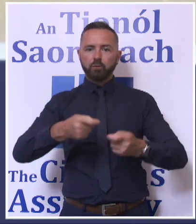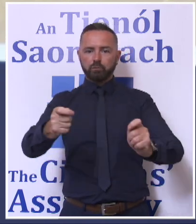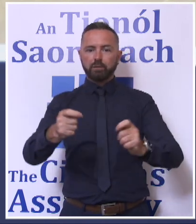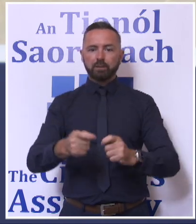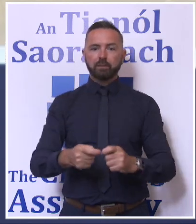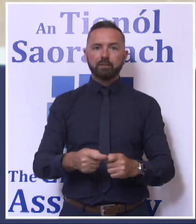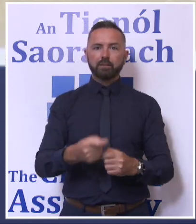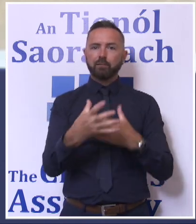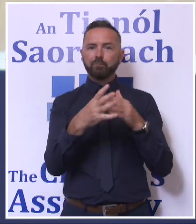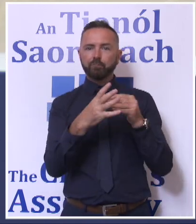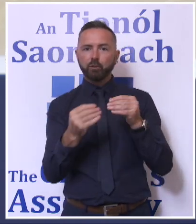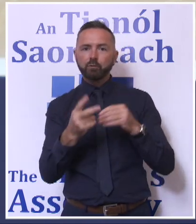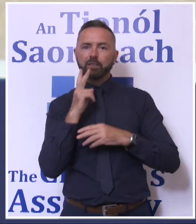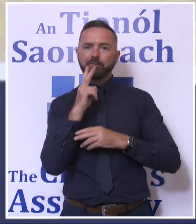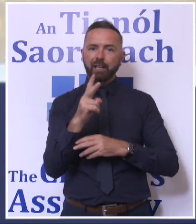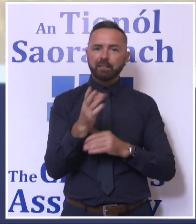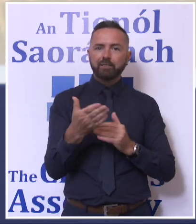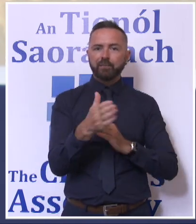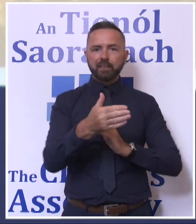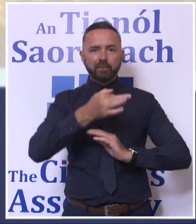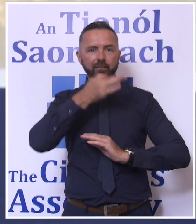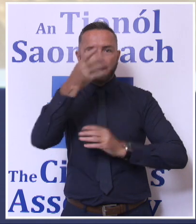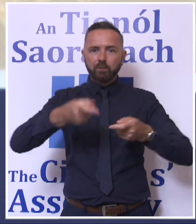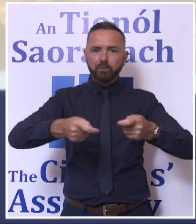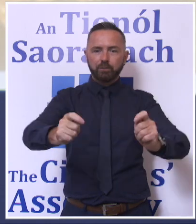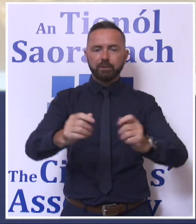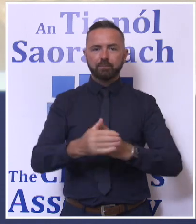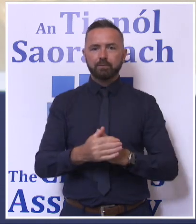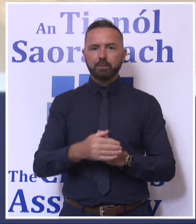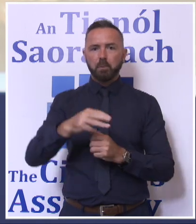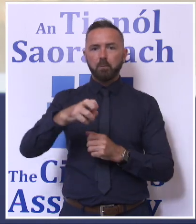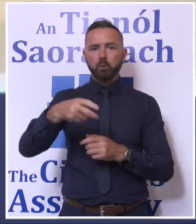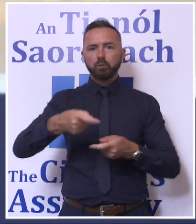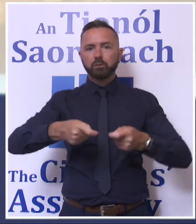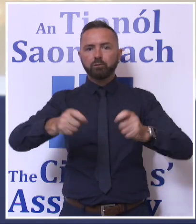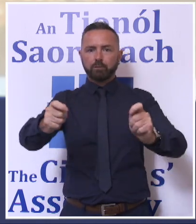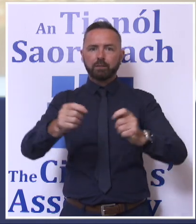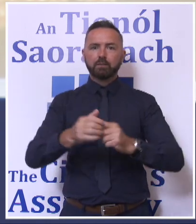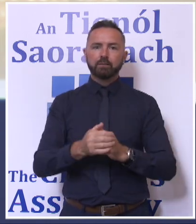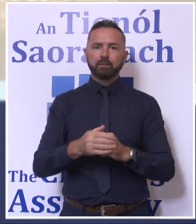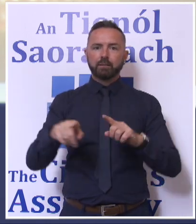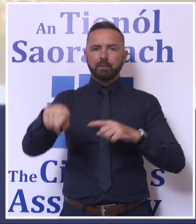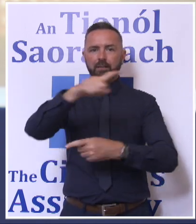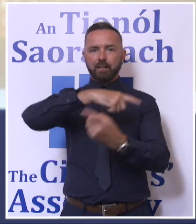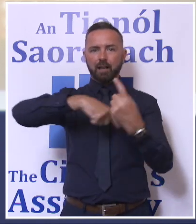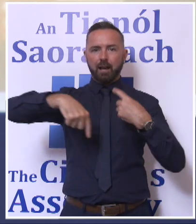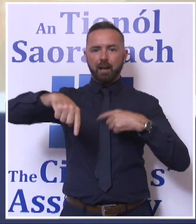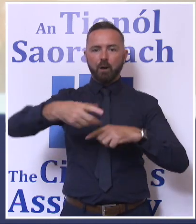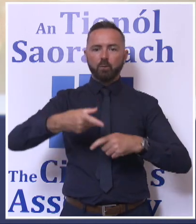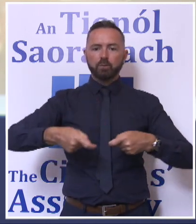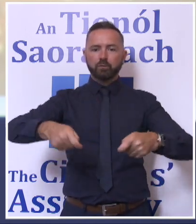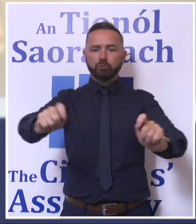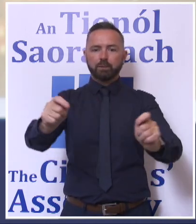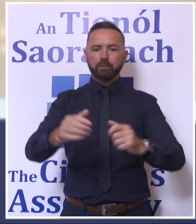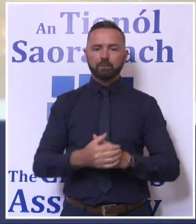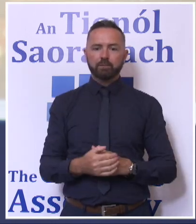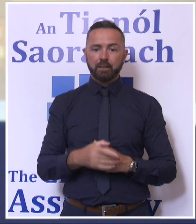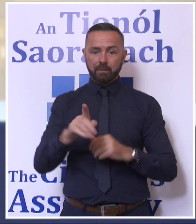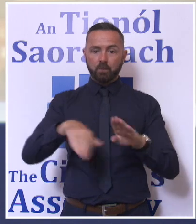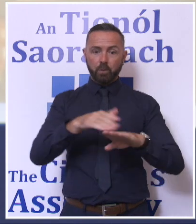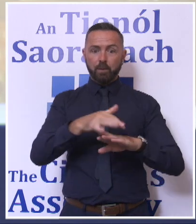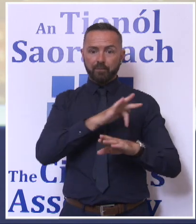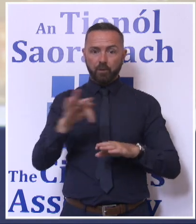to review it, to respond to it, for us to consider those proposed changes if you have any. And then at